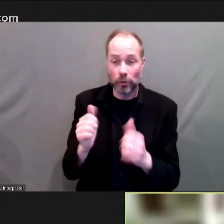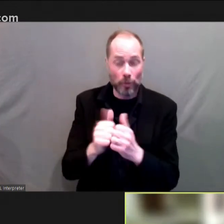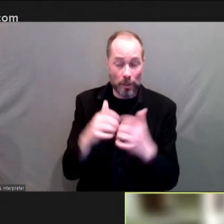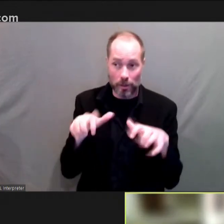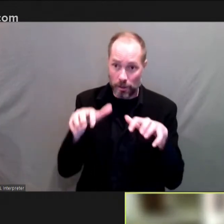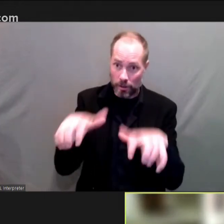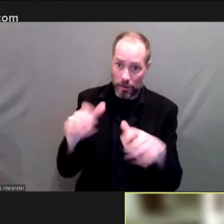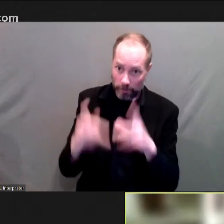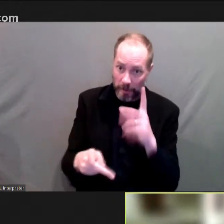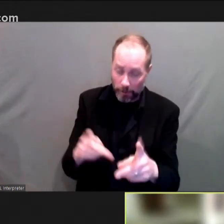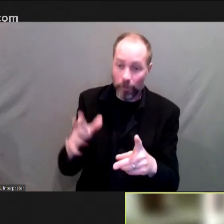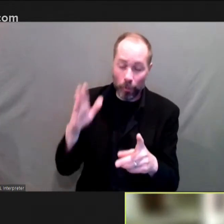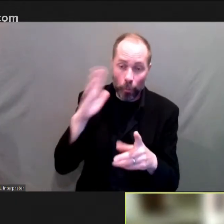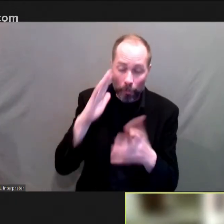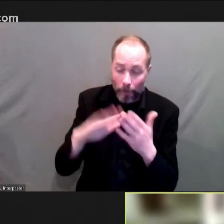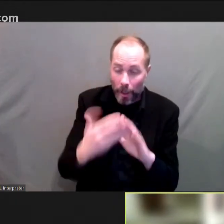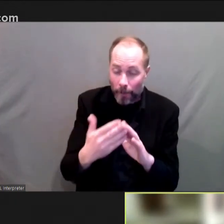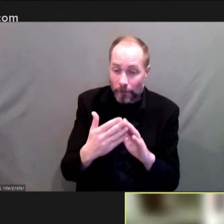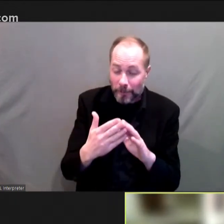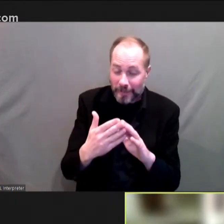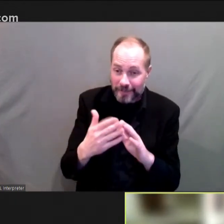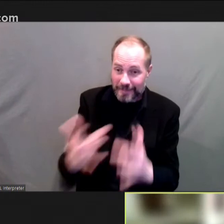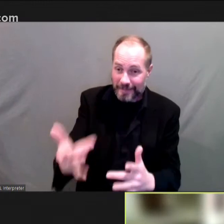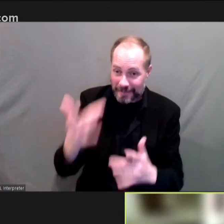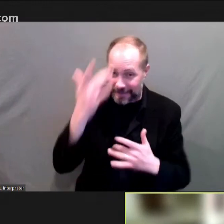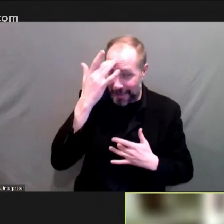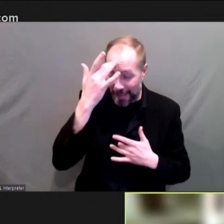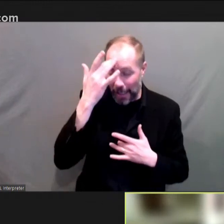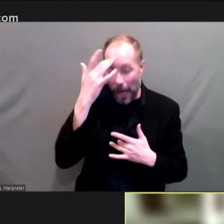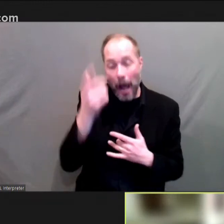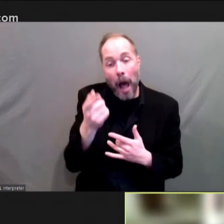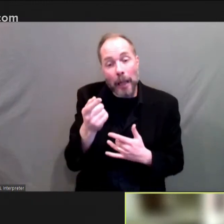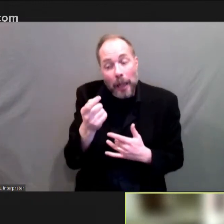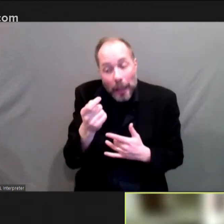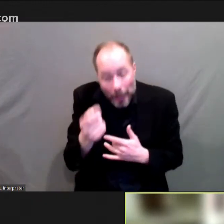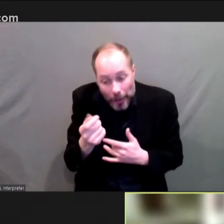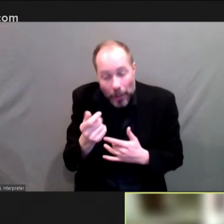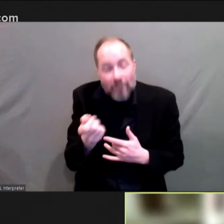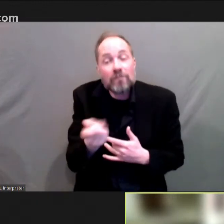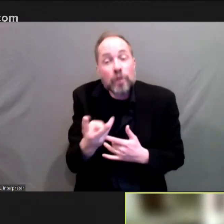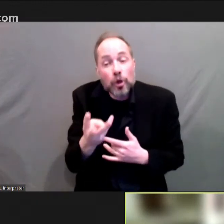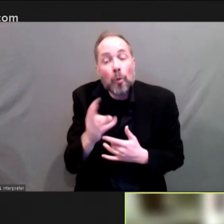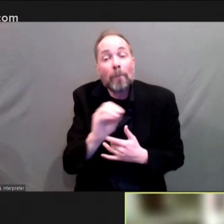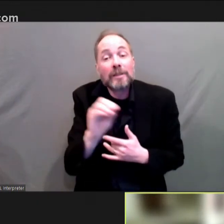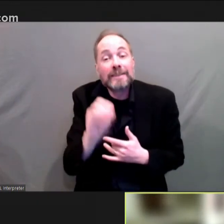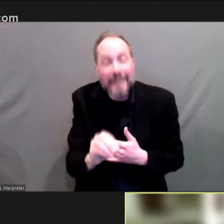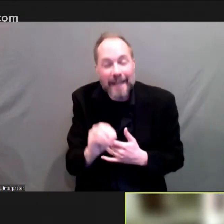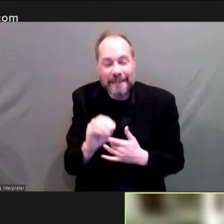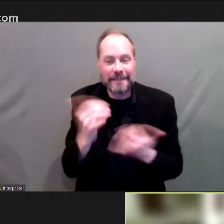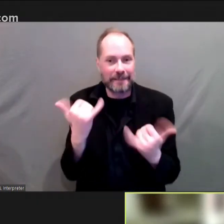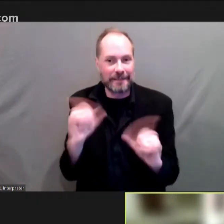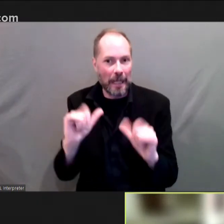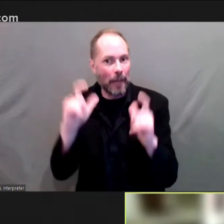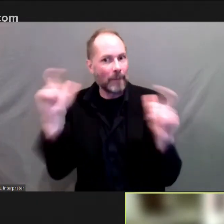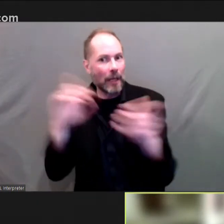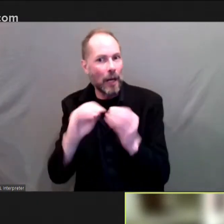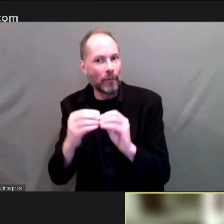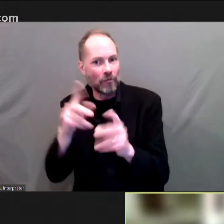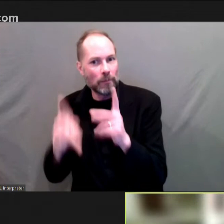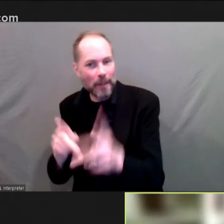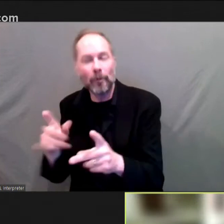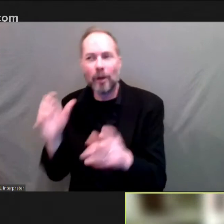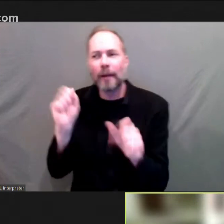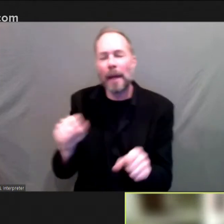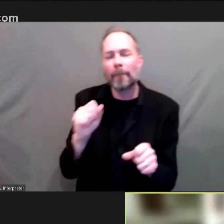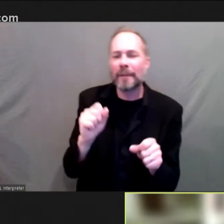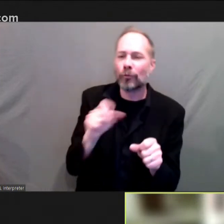will be ill, a small percent will still be a large number of people and can be difficult for our